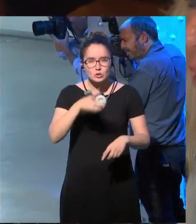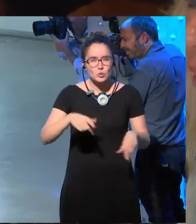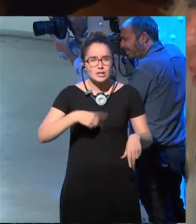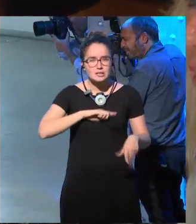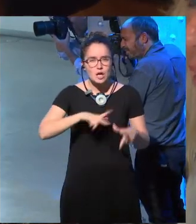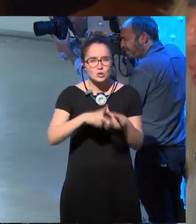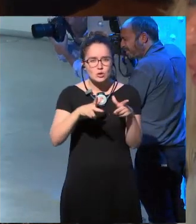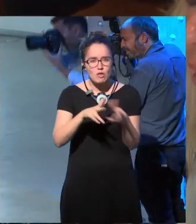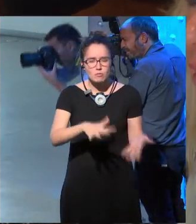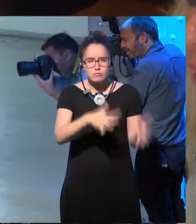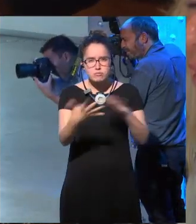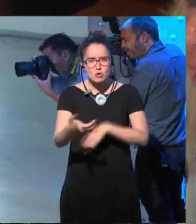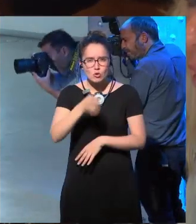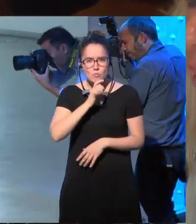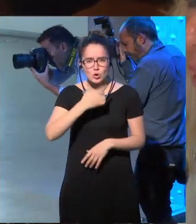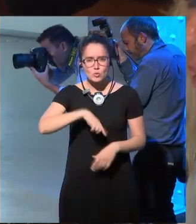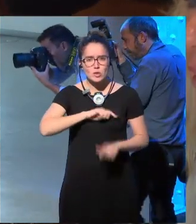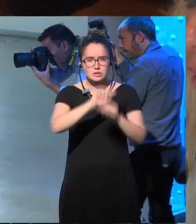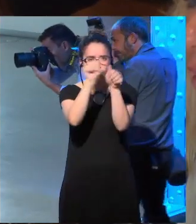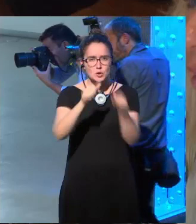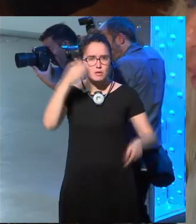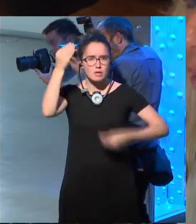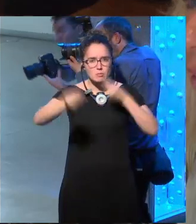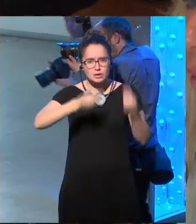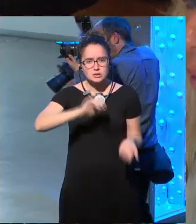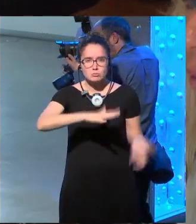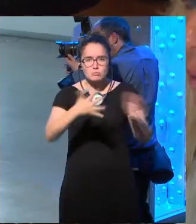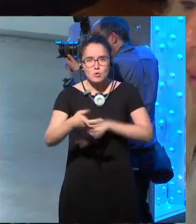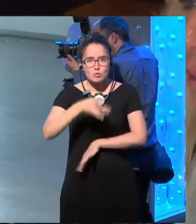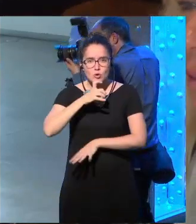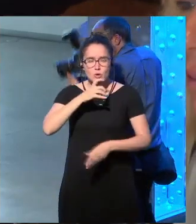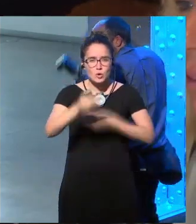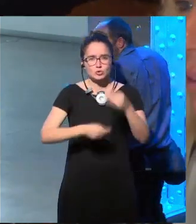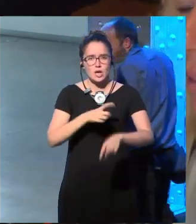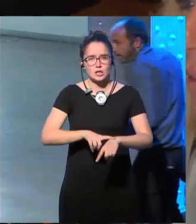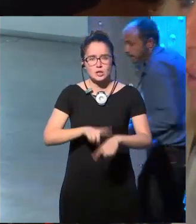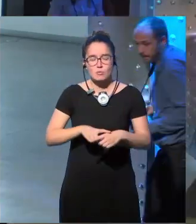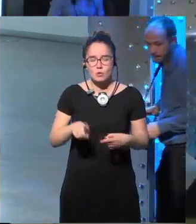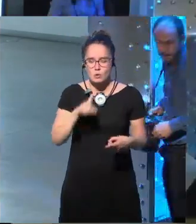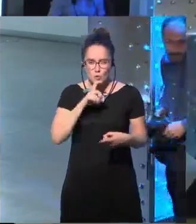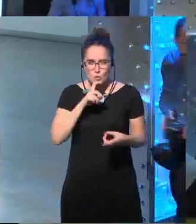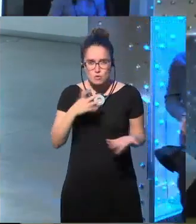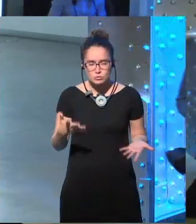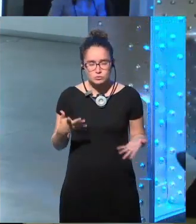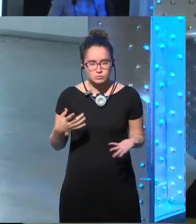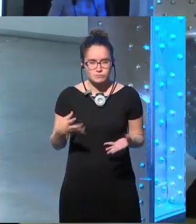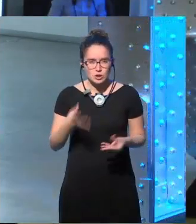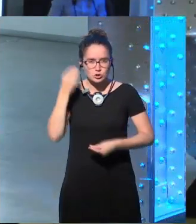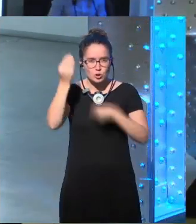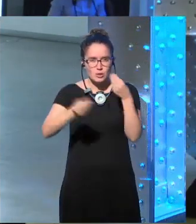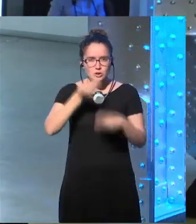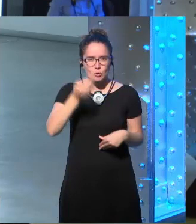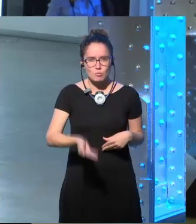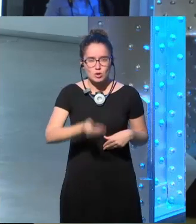our way to think and spend our time? So I think, first of all, it's important to realize that we have all